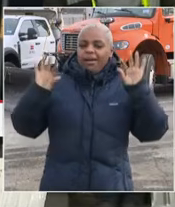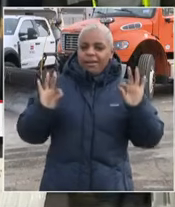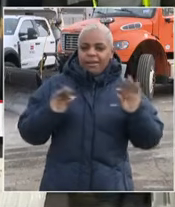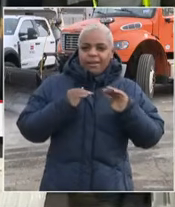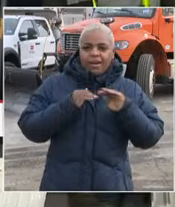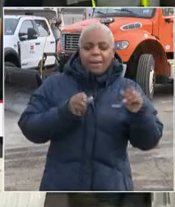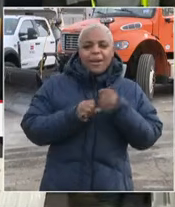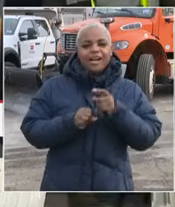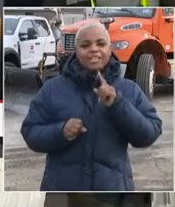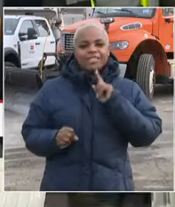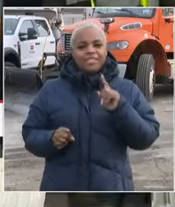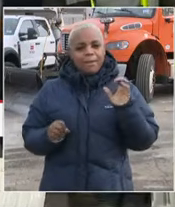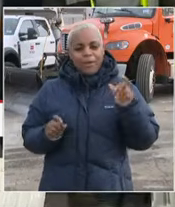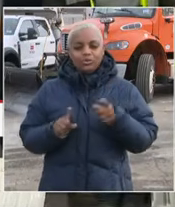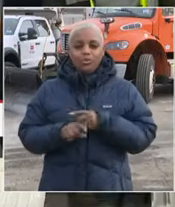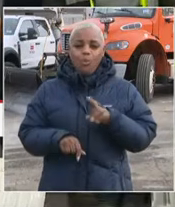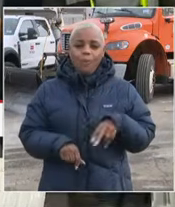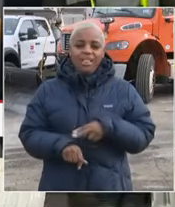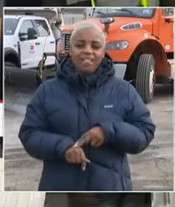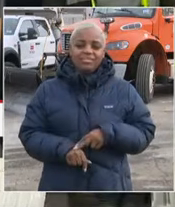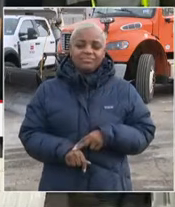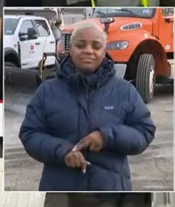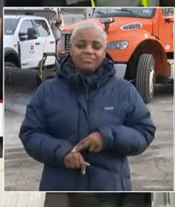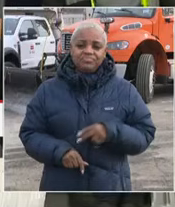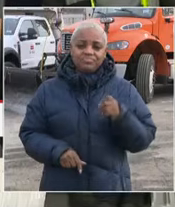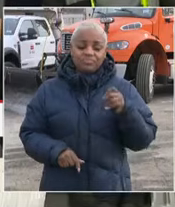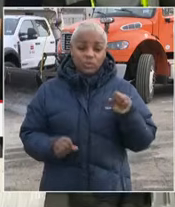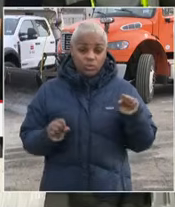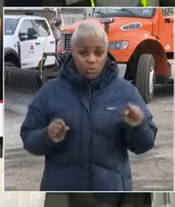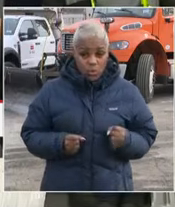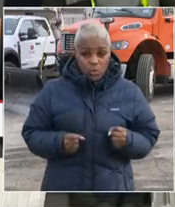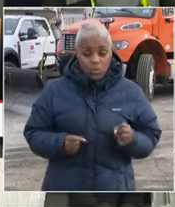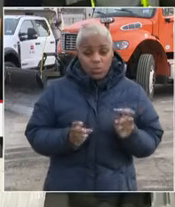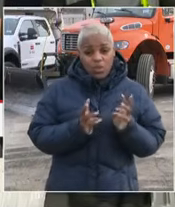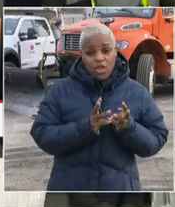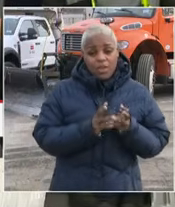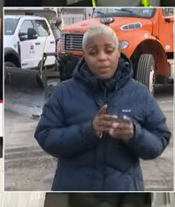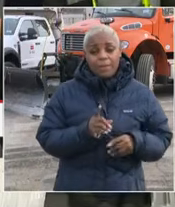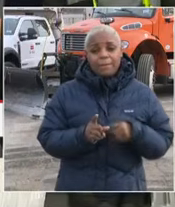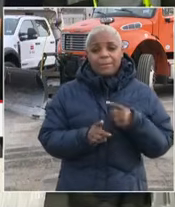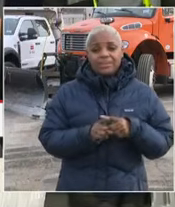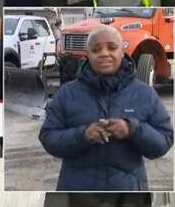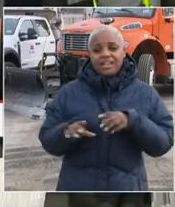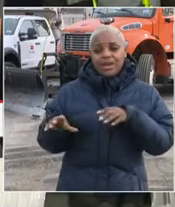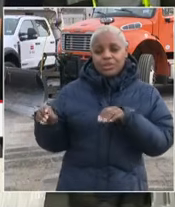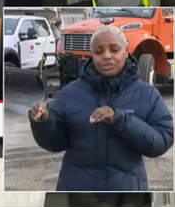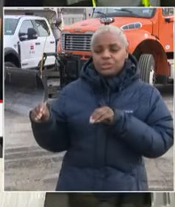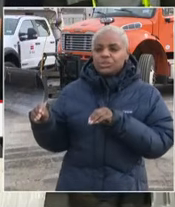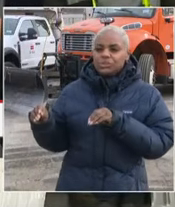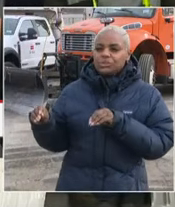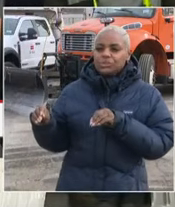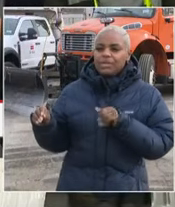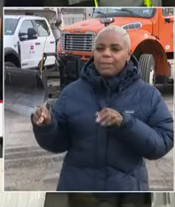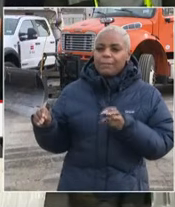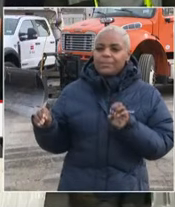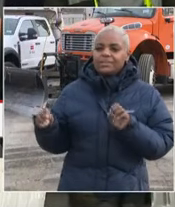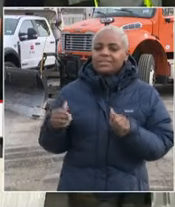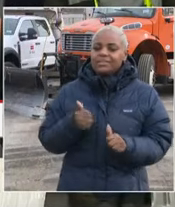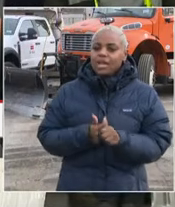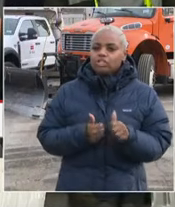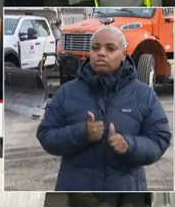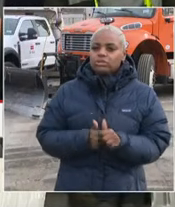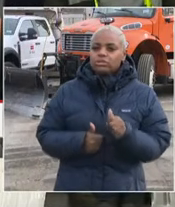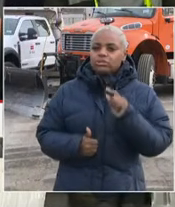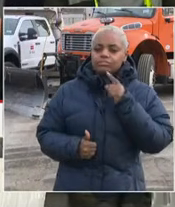weather that can get very serious as it pertains to our residents. But you have our commitment. We're going to be here 24/7. We're going to